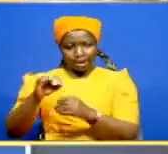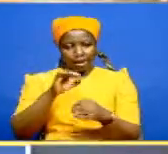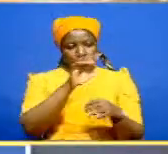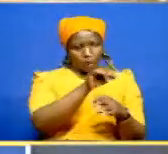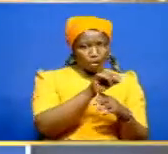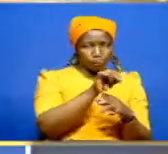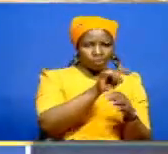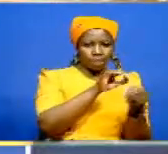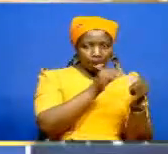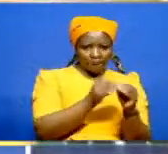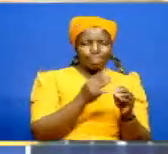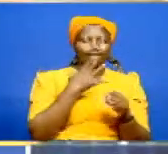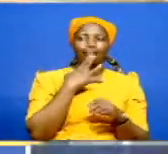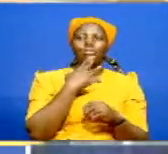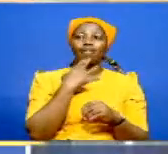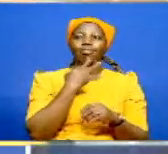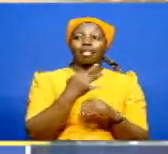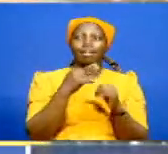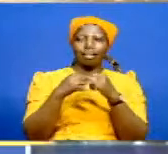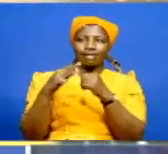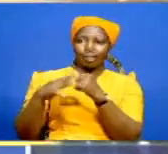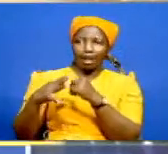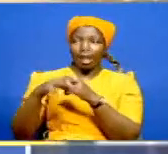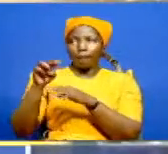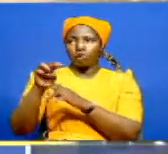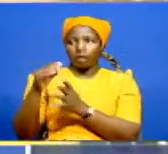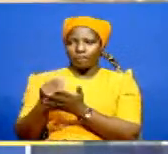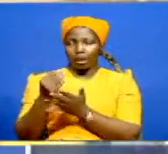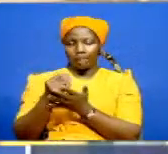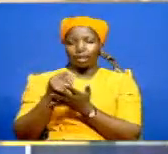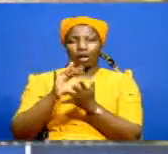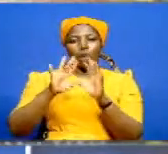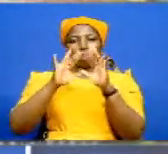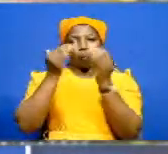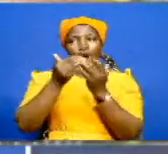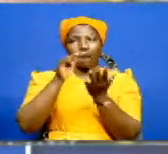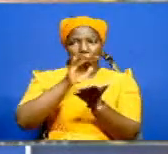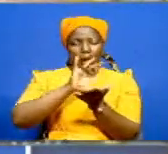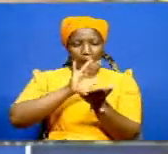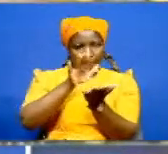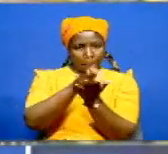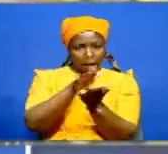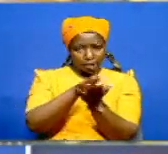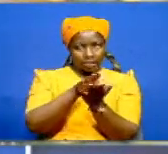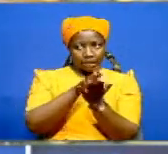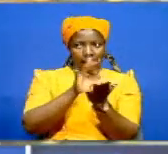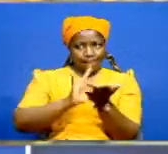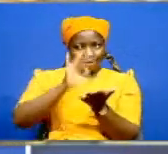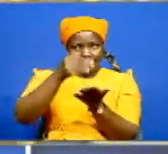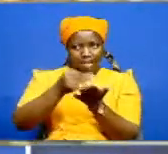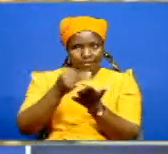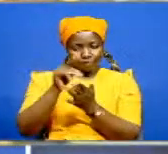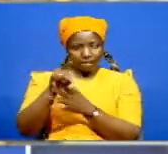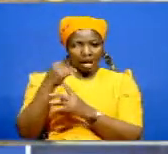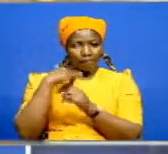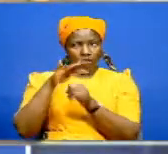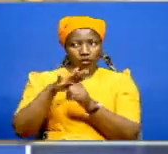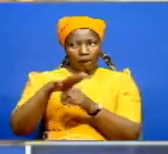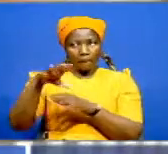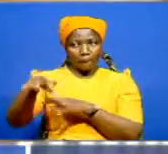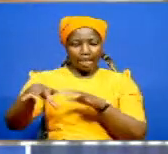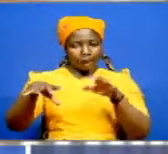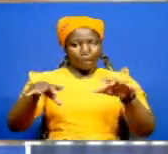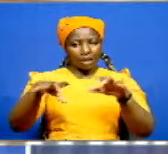The 389 million shillings World Bank funded Mwariro market has ample parking spaces for buyers, offloading bay for